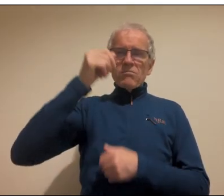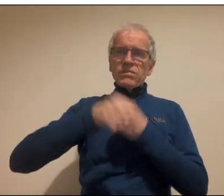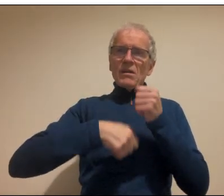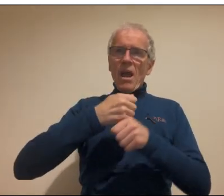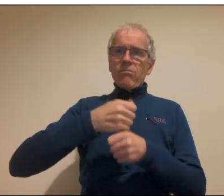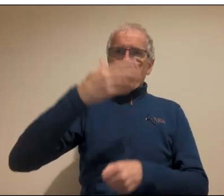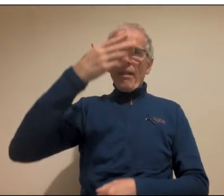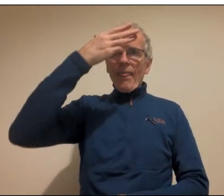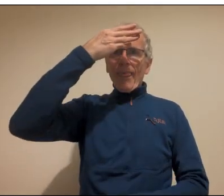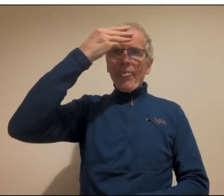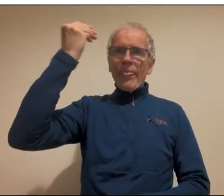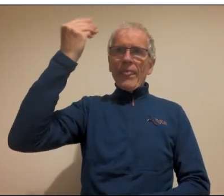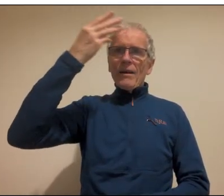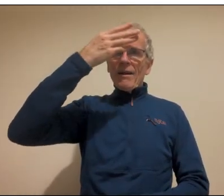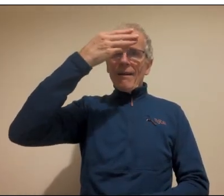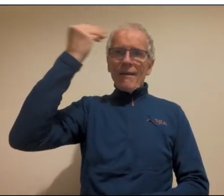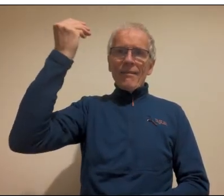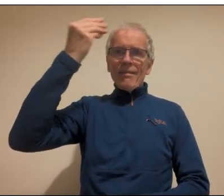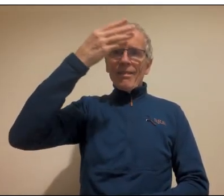high blood pressure.